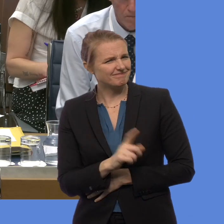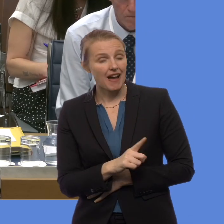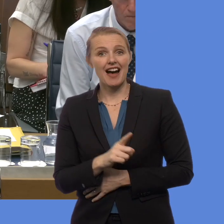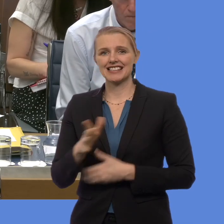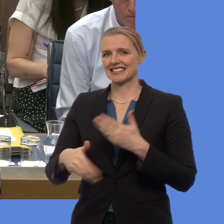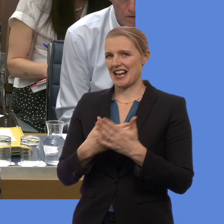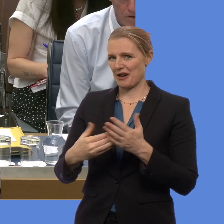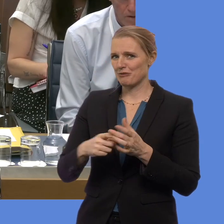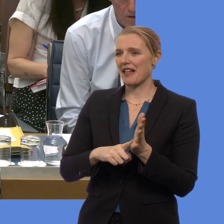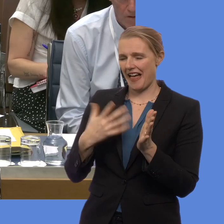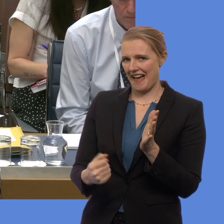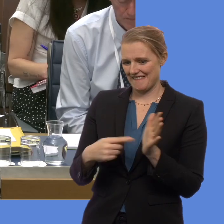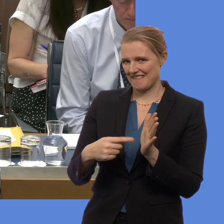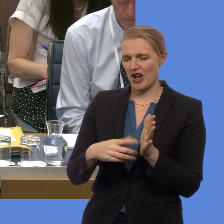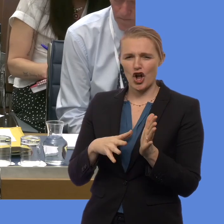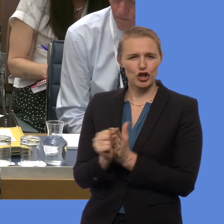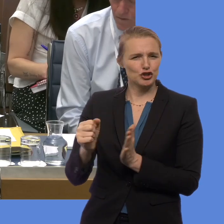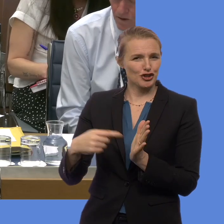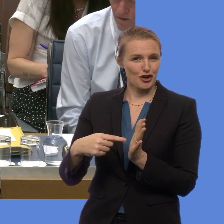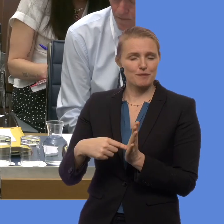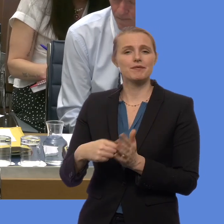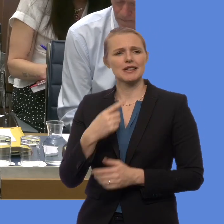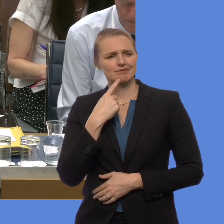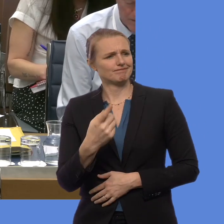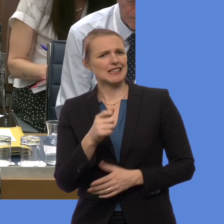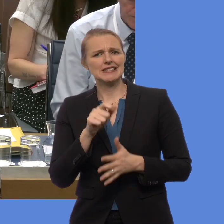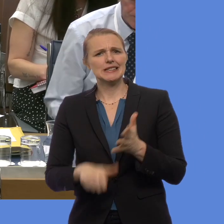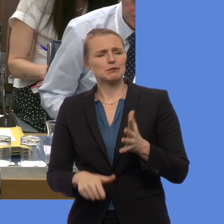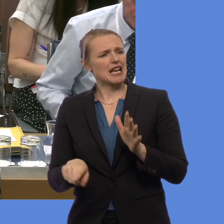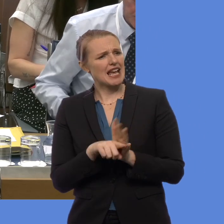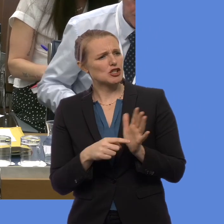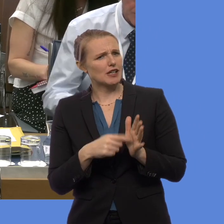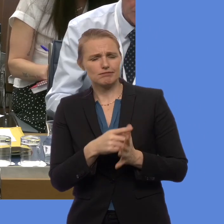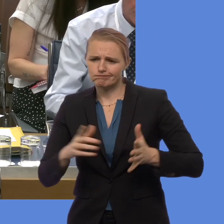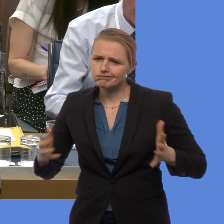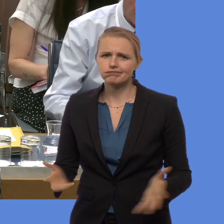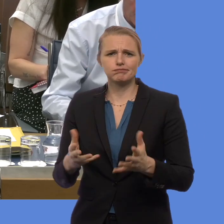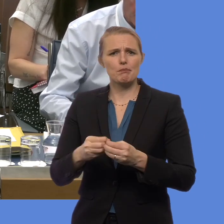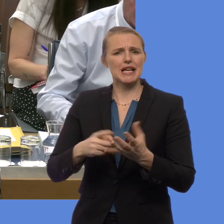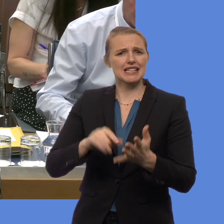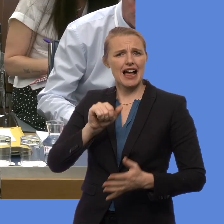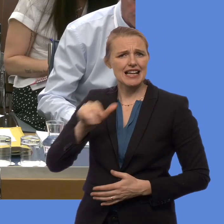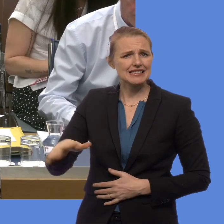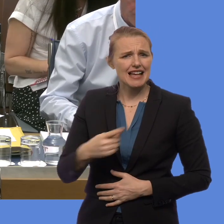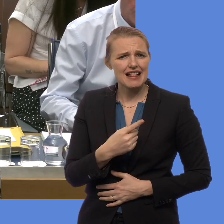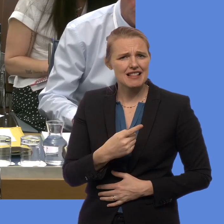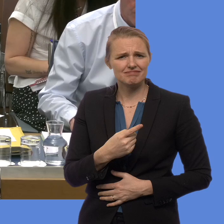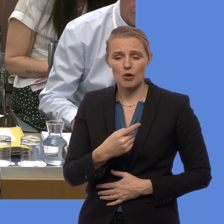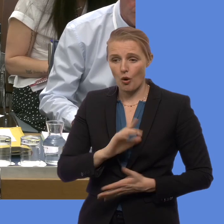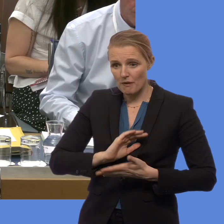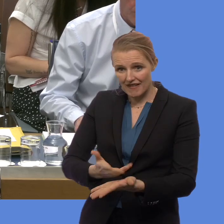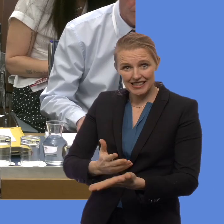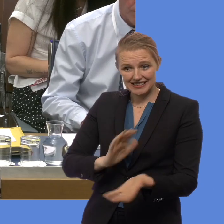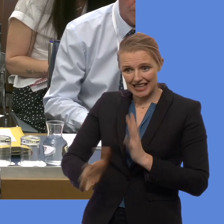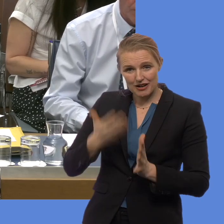this. They advise that disability legislation does not, through the promotion of BSL and ISL, provide for classes for deaf children